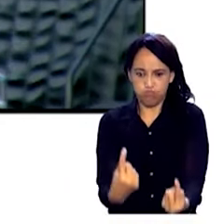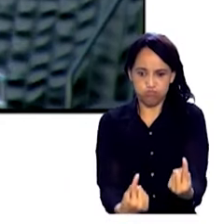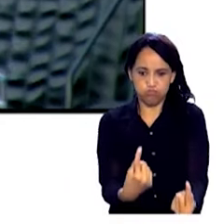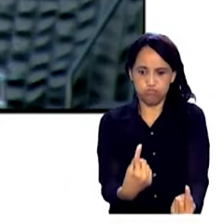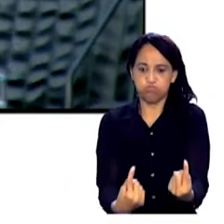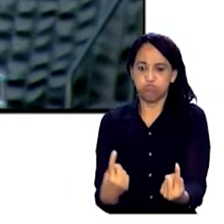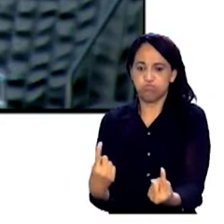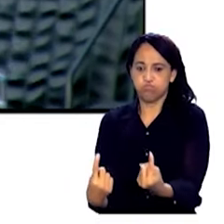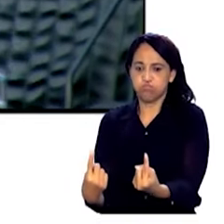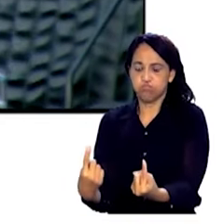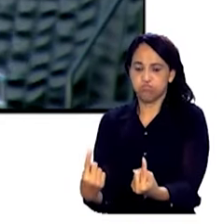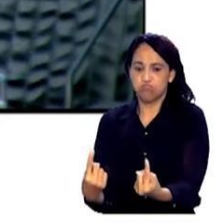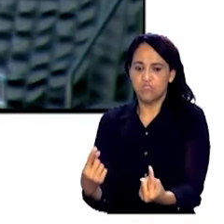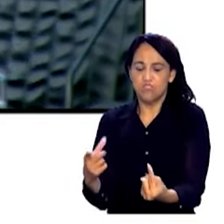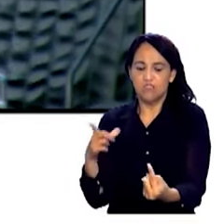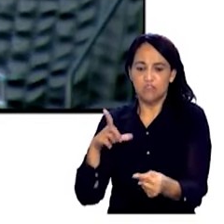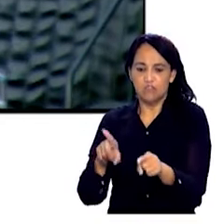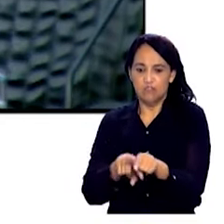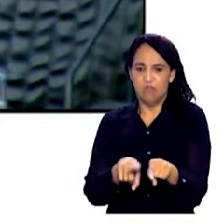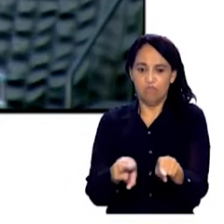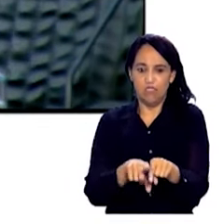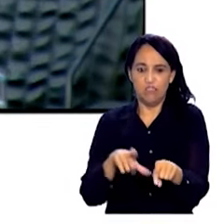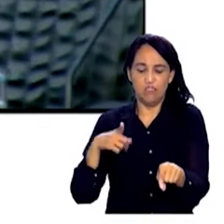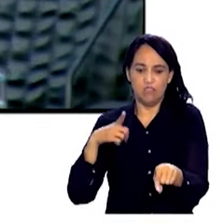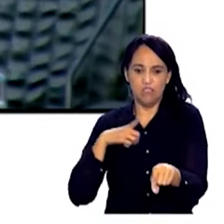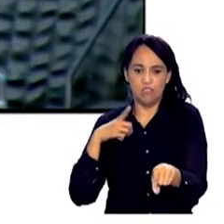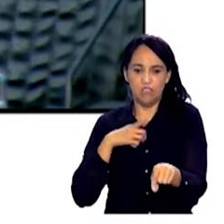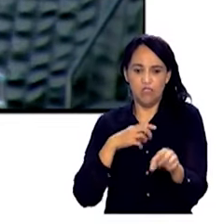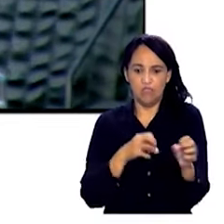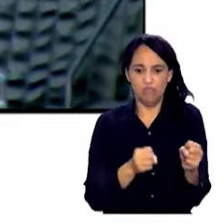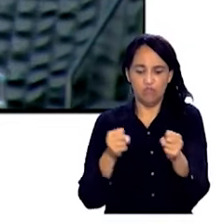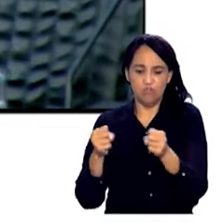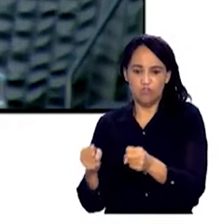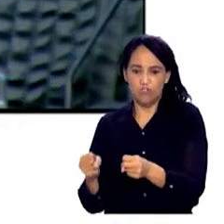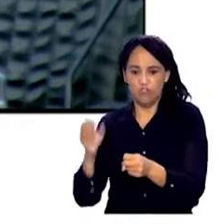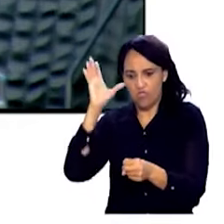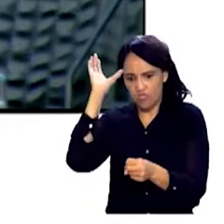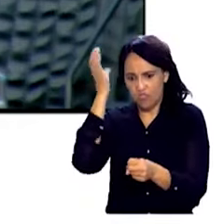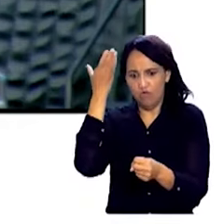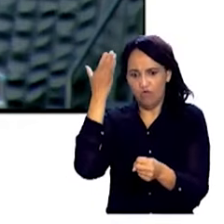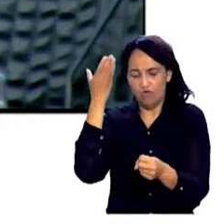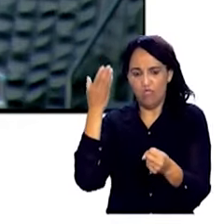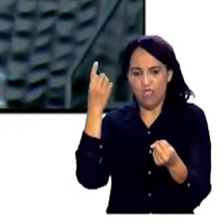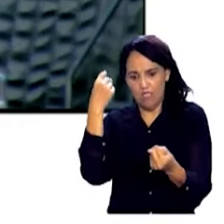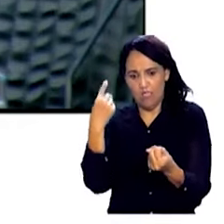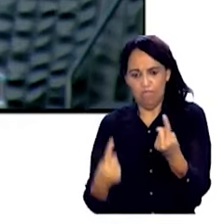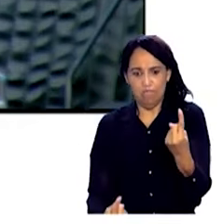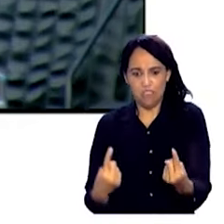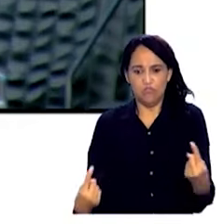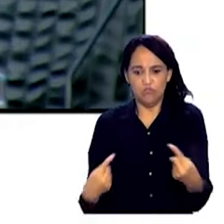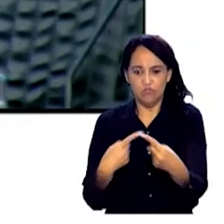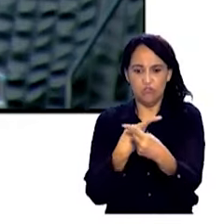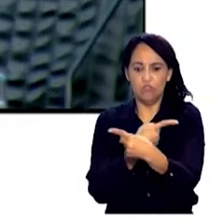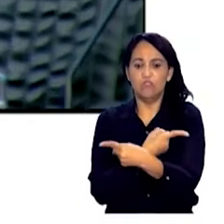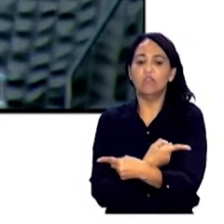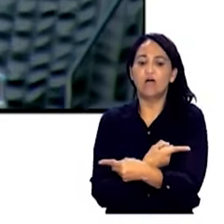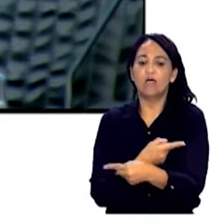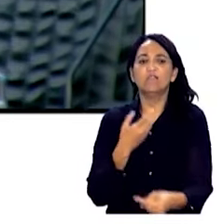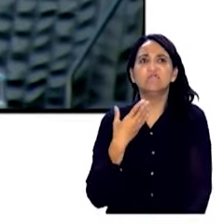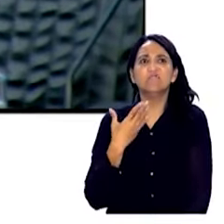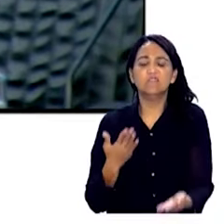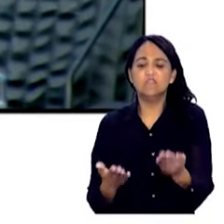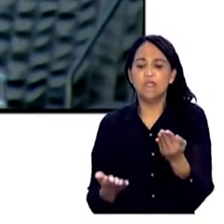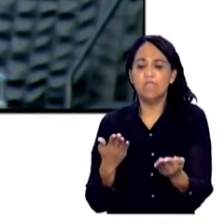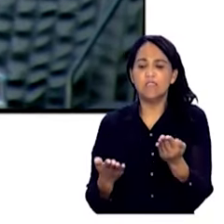parties if the resolution of the Case would depend Upon polial rather than judicial decision making in